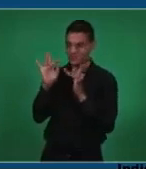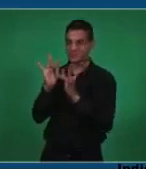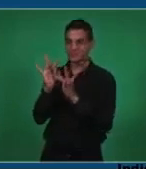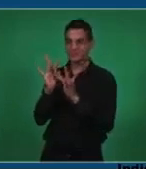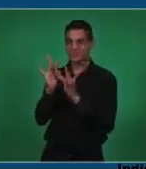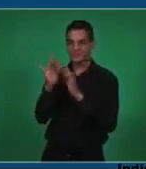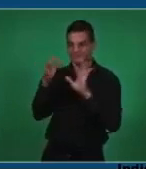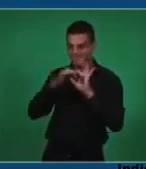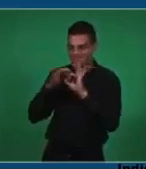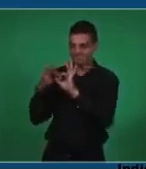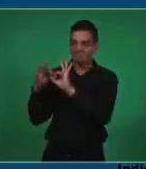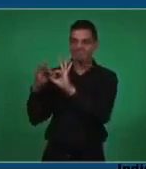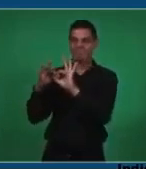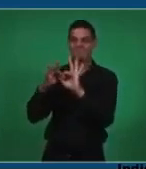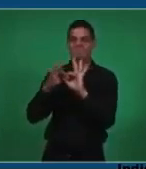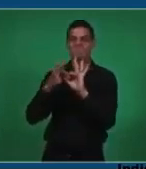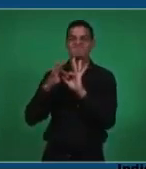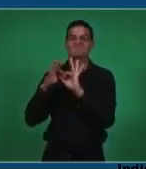Jesus,